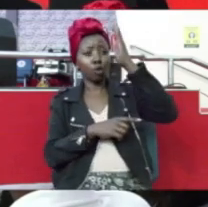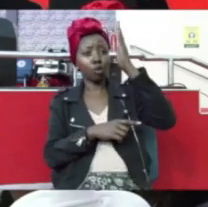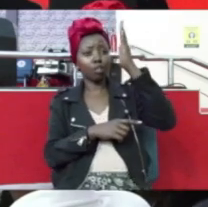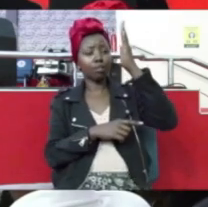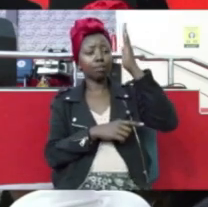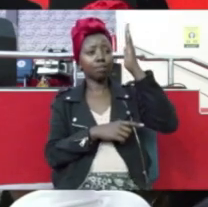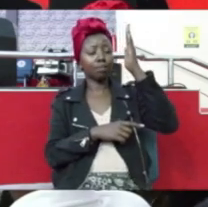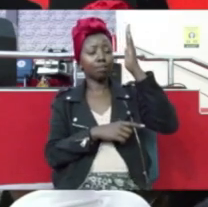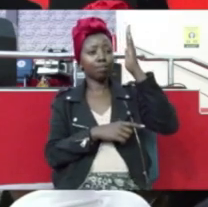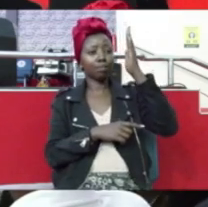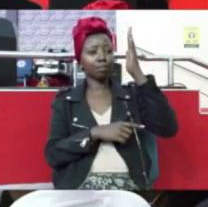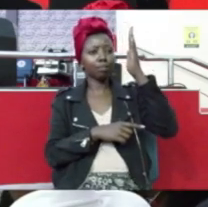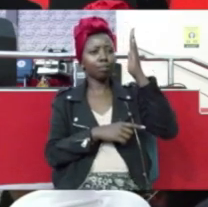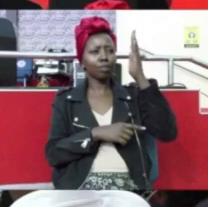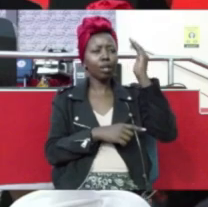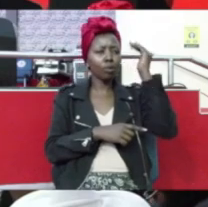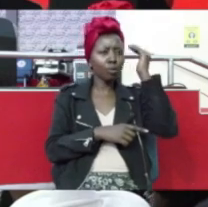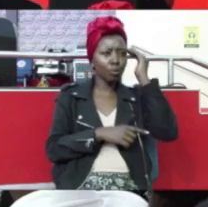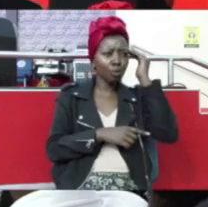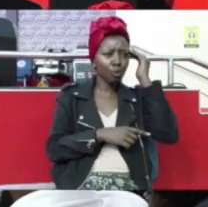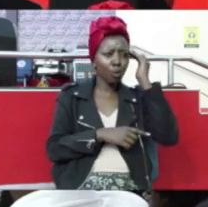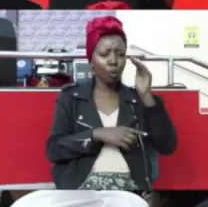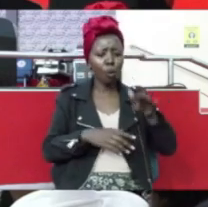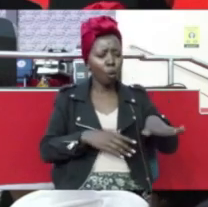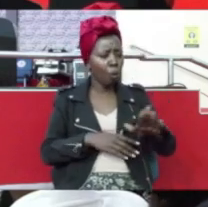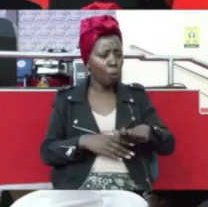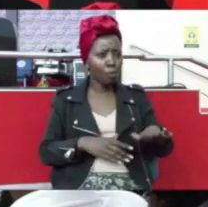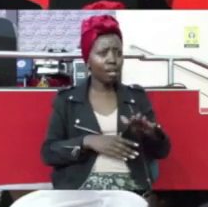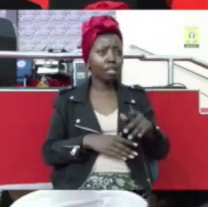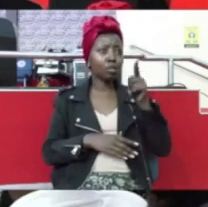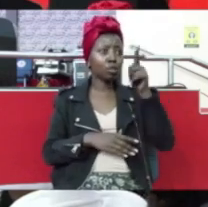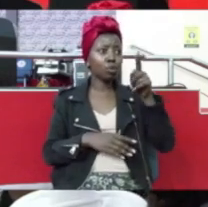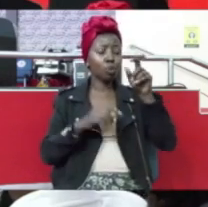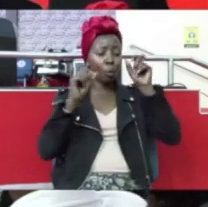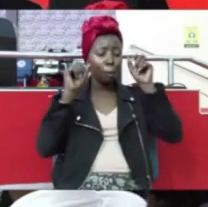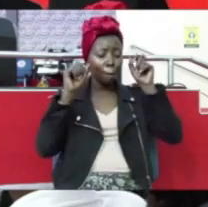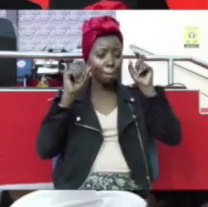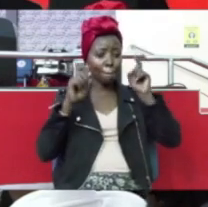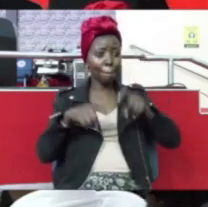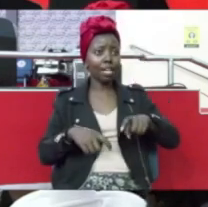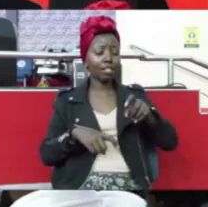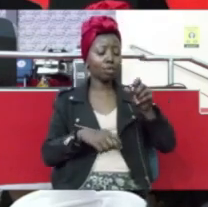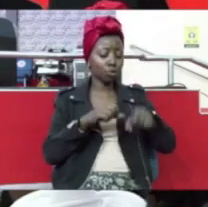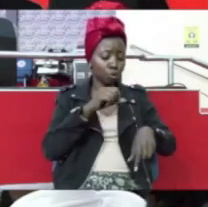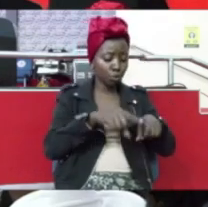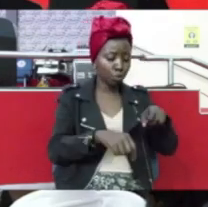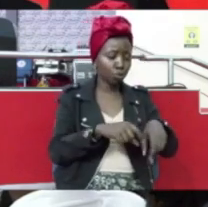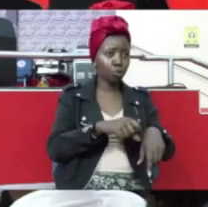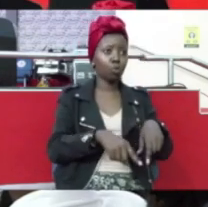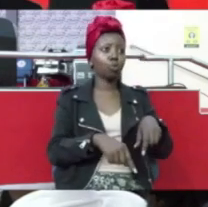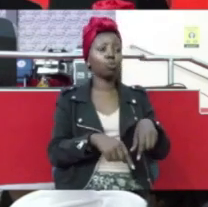to know the places that you need to sow into.